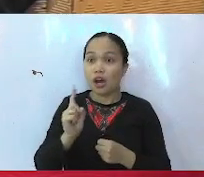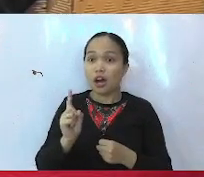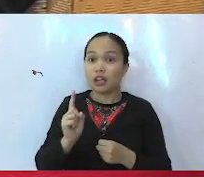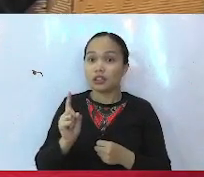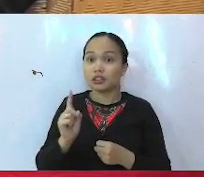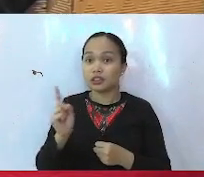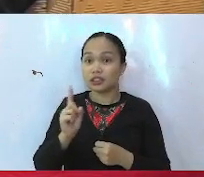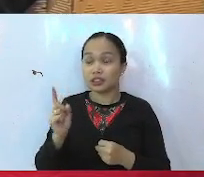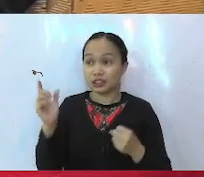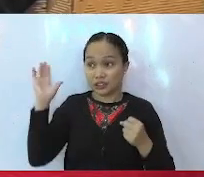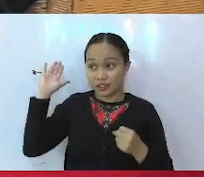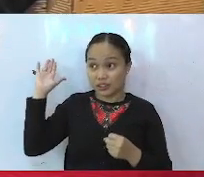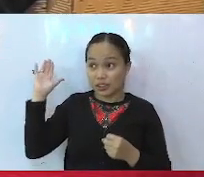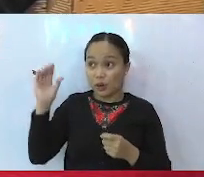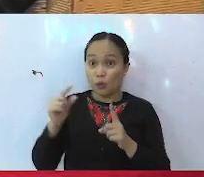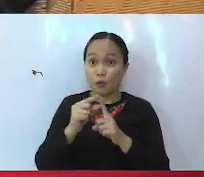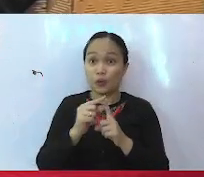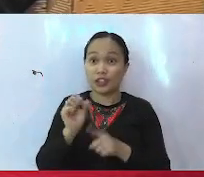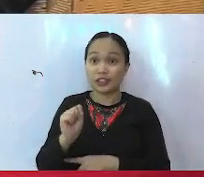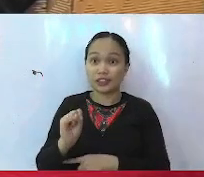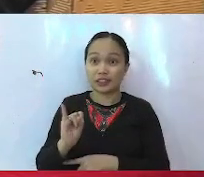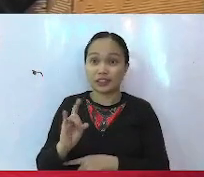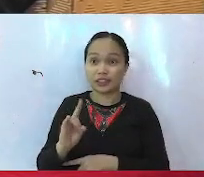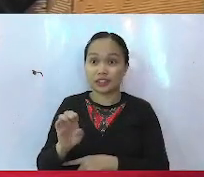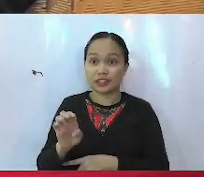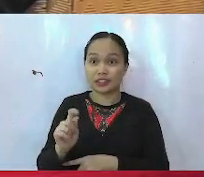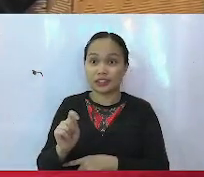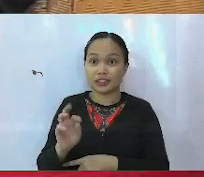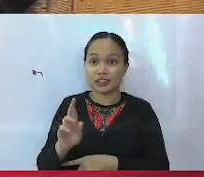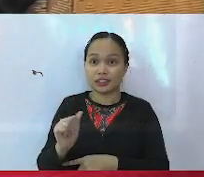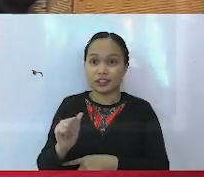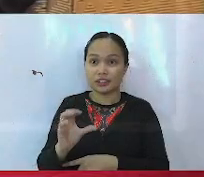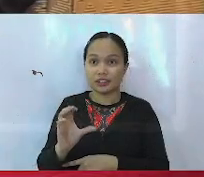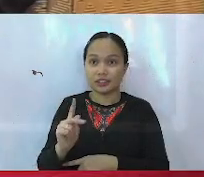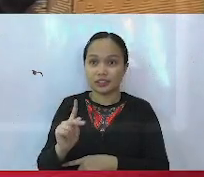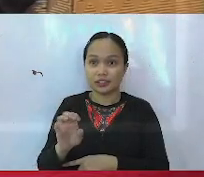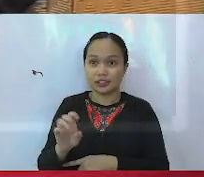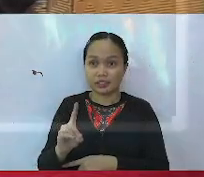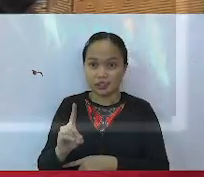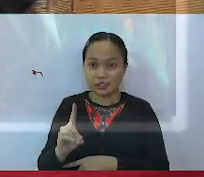me right now. Sidetracked. Yeah. All right, sidetracked.